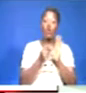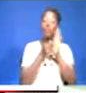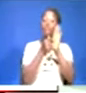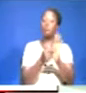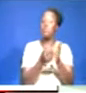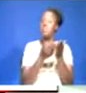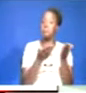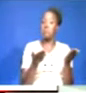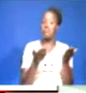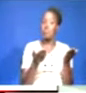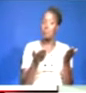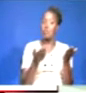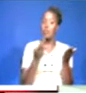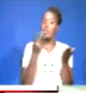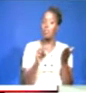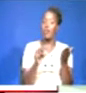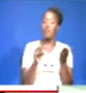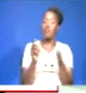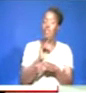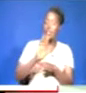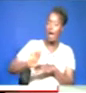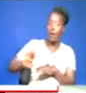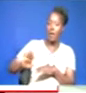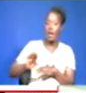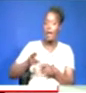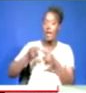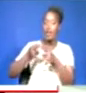that is just but 25 days away? I'm Regina Manyara. Glad to have you on board. All right.